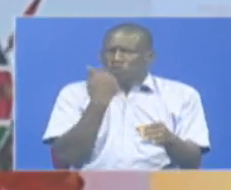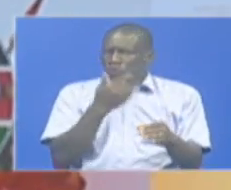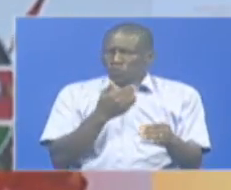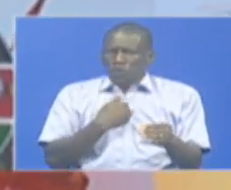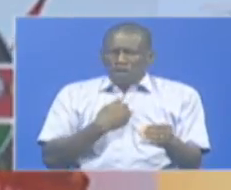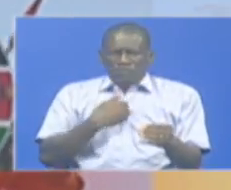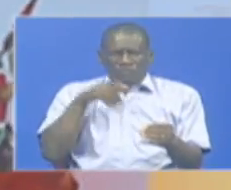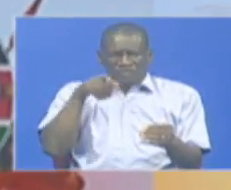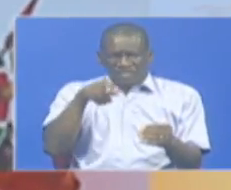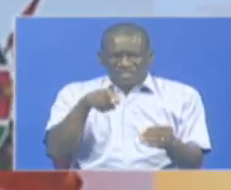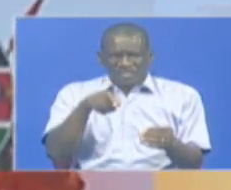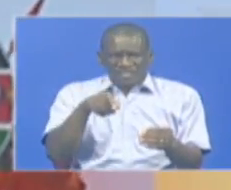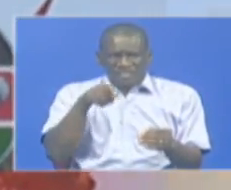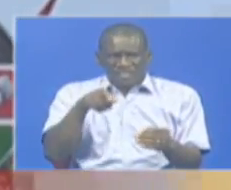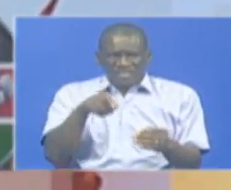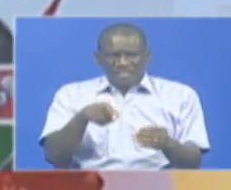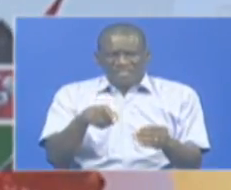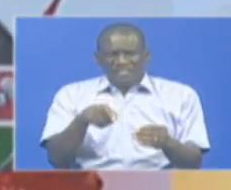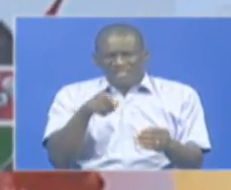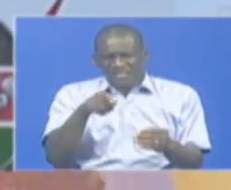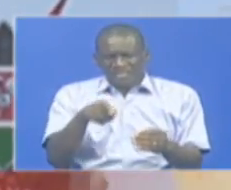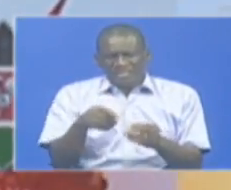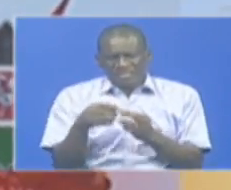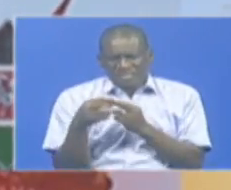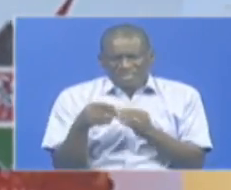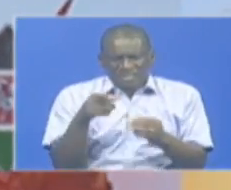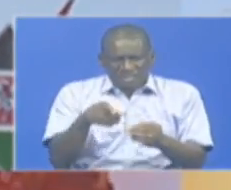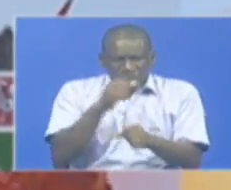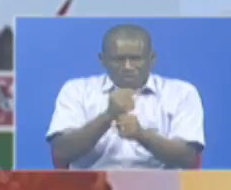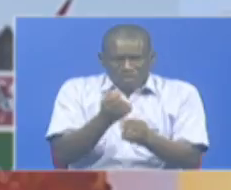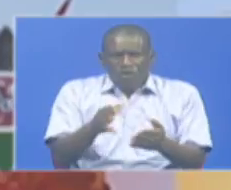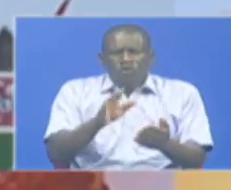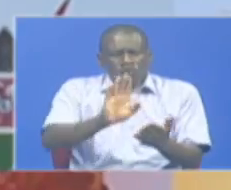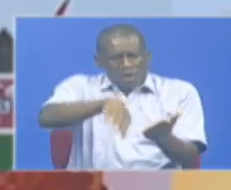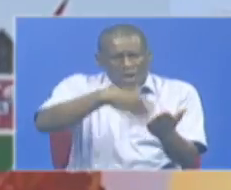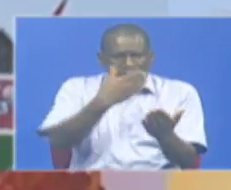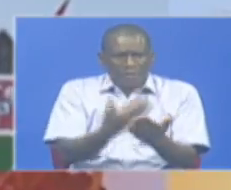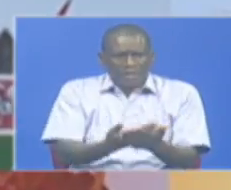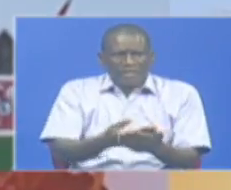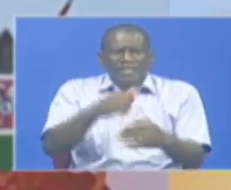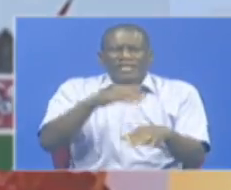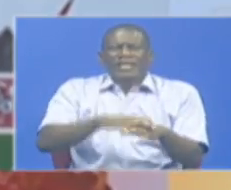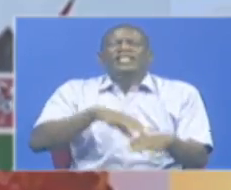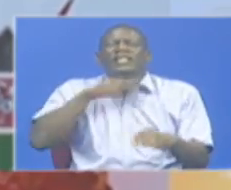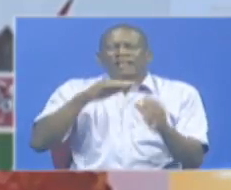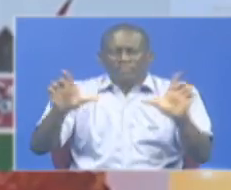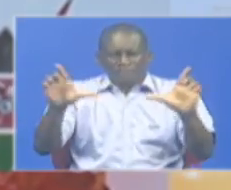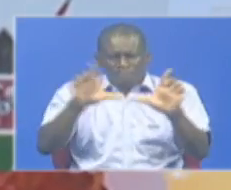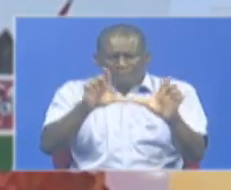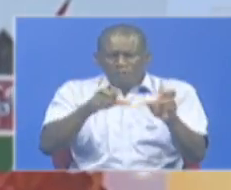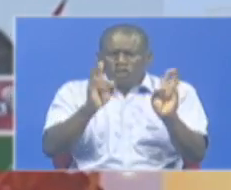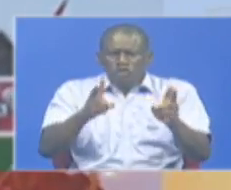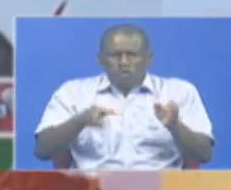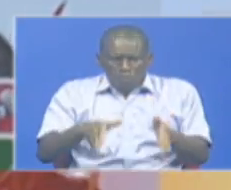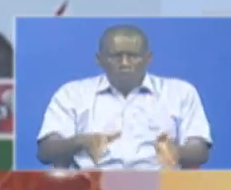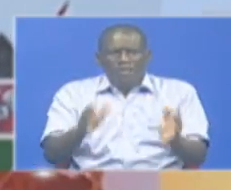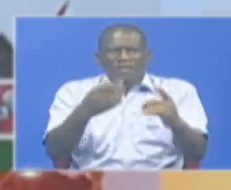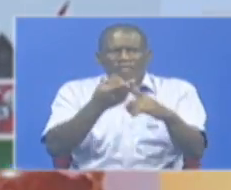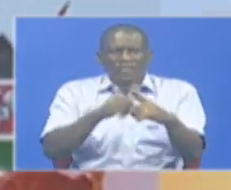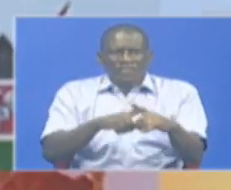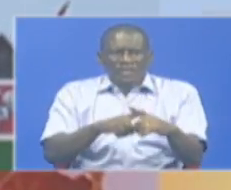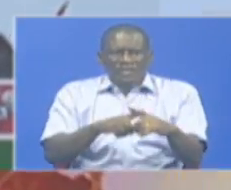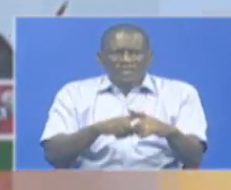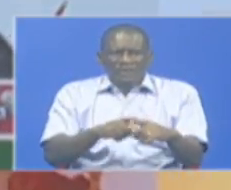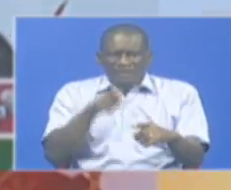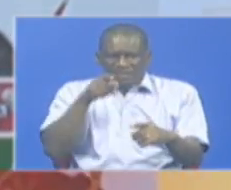tormentous task right now, you should apply, get your death permit as the usual process, and then this will then be